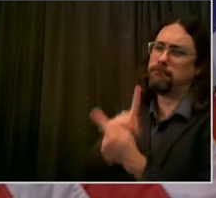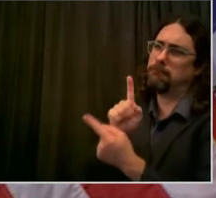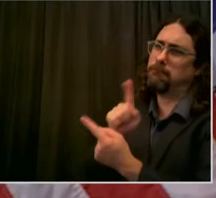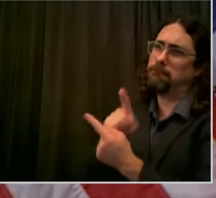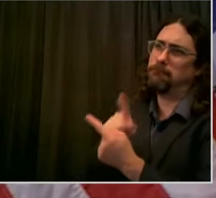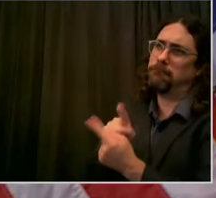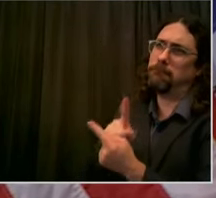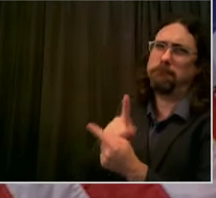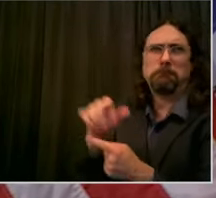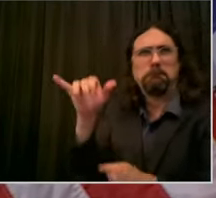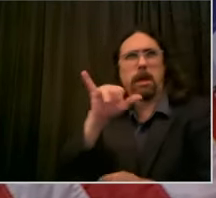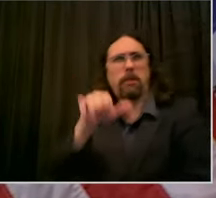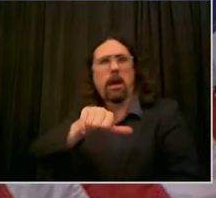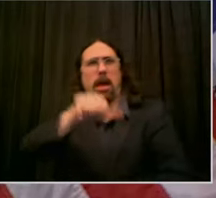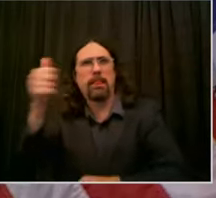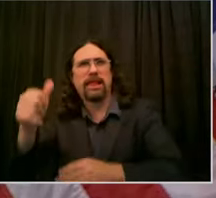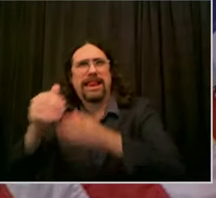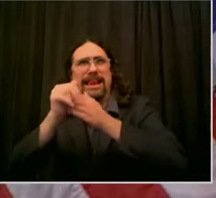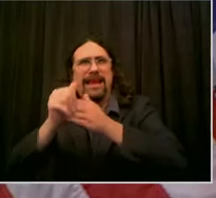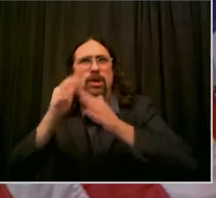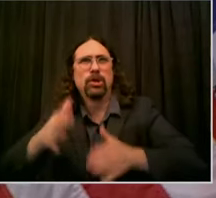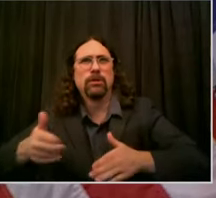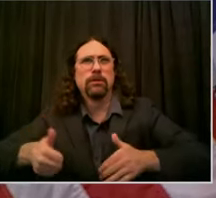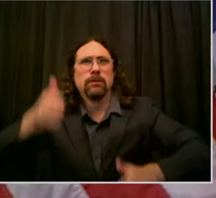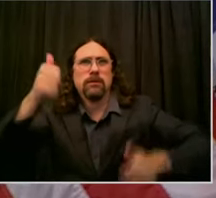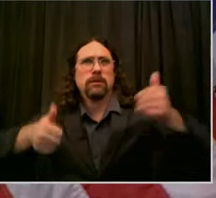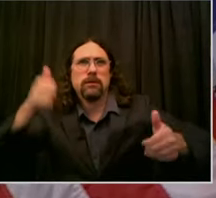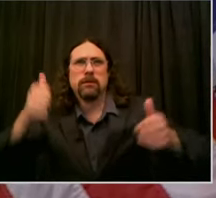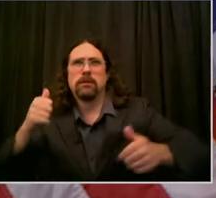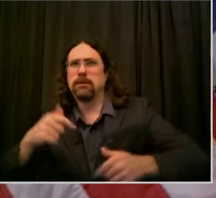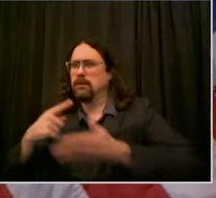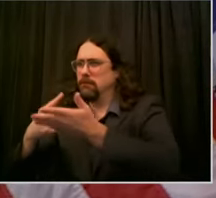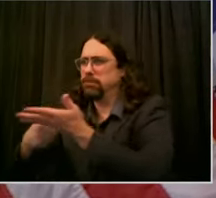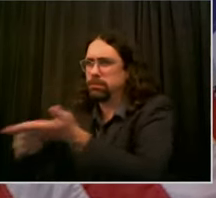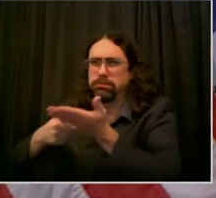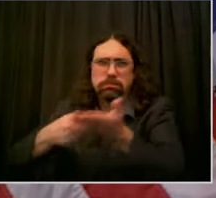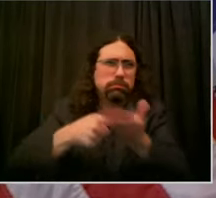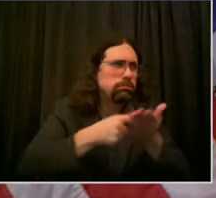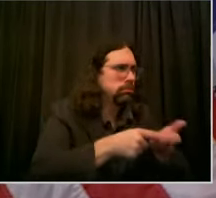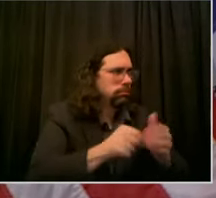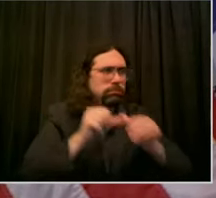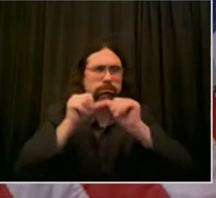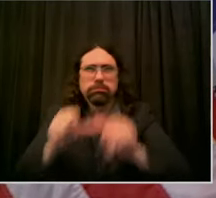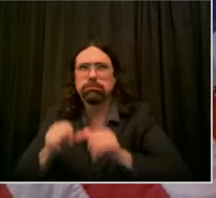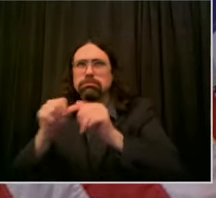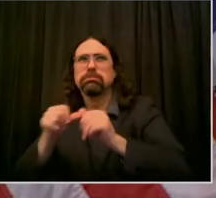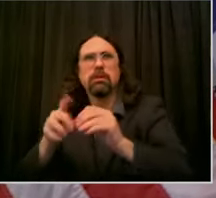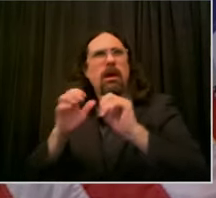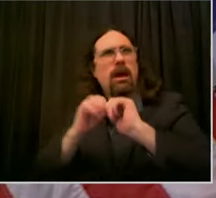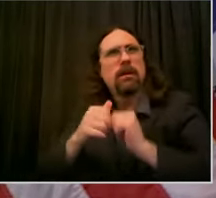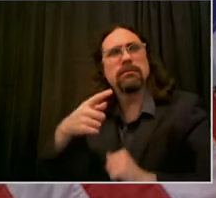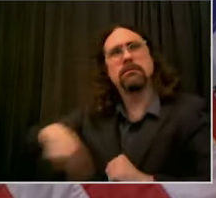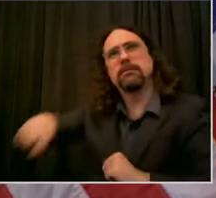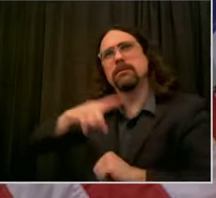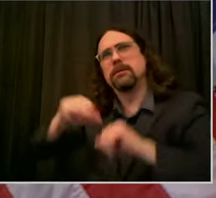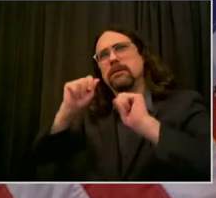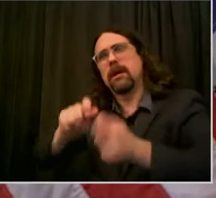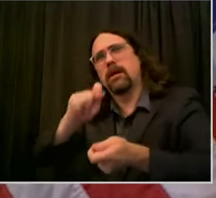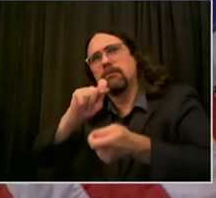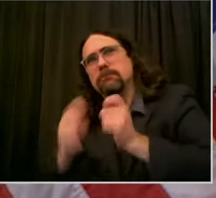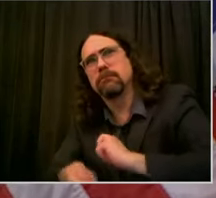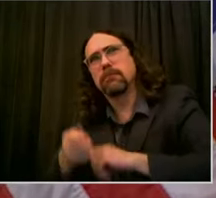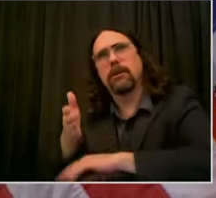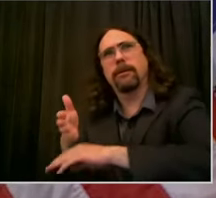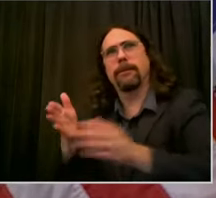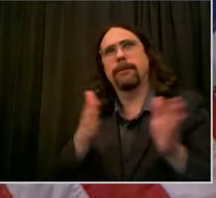I'm confident that as we gain more information, more intelligence was gathered, more sense of the specifics that you referred to at the beginning of your question, that we saw the pattern